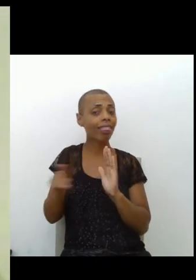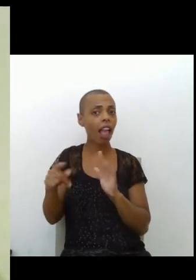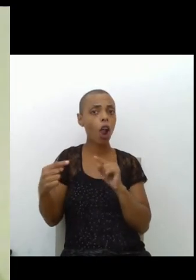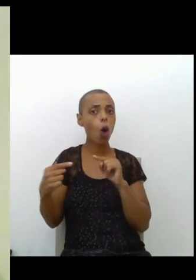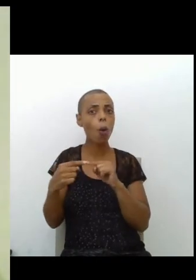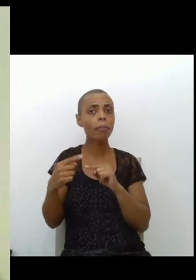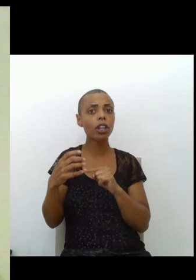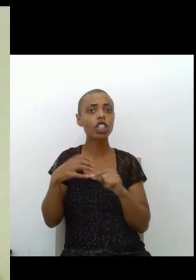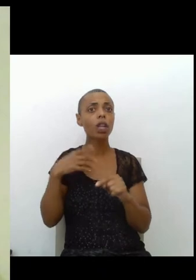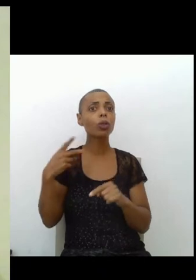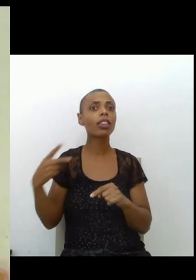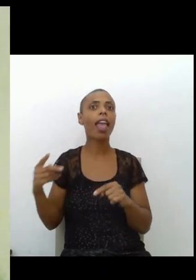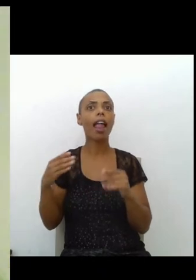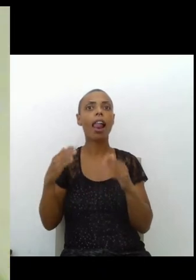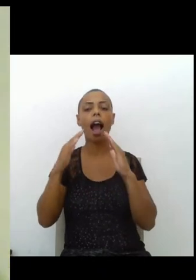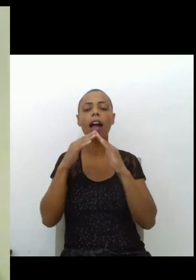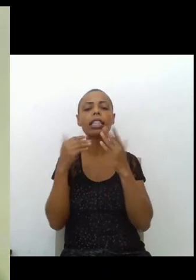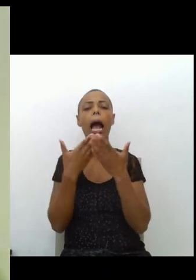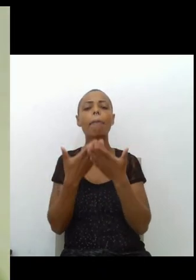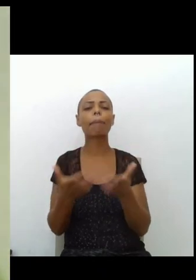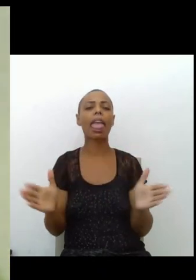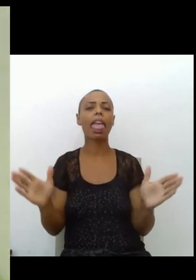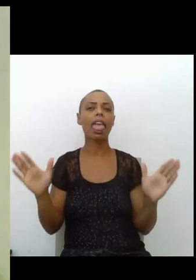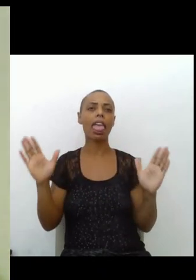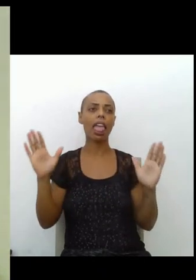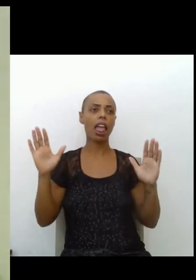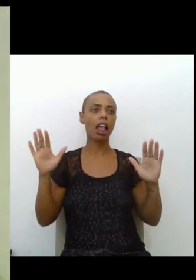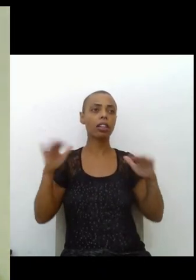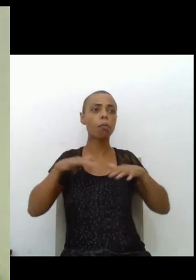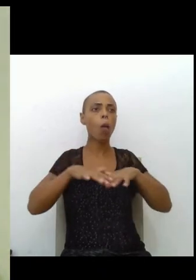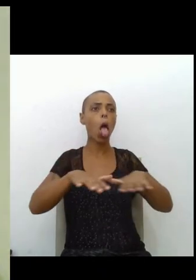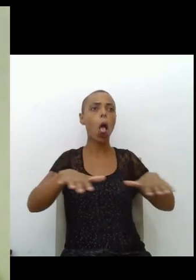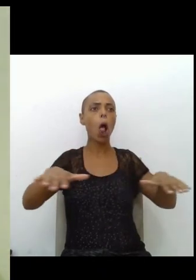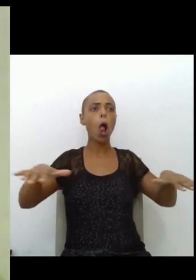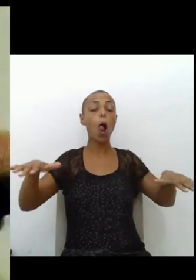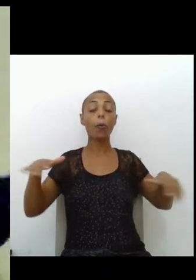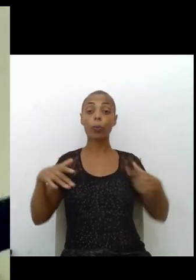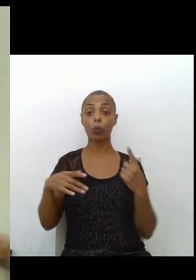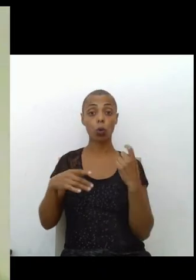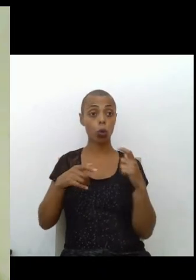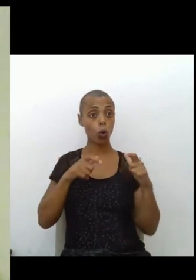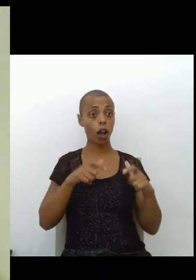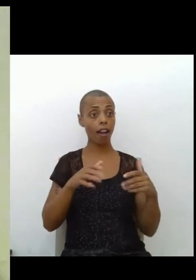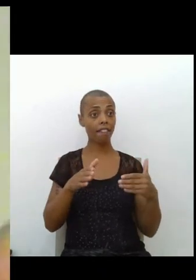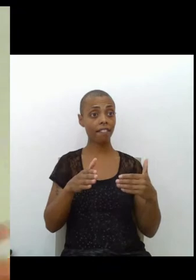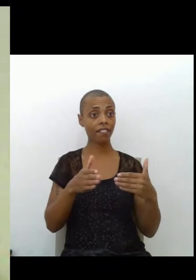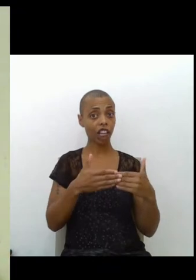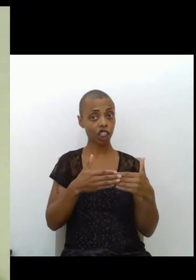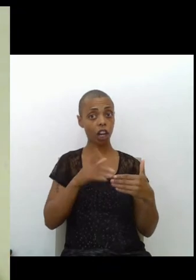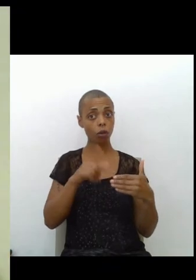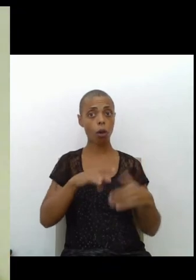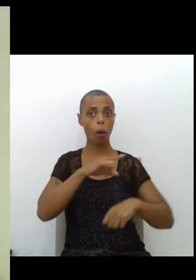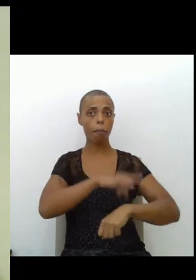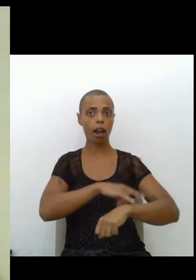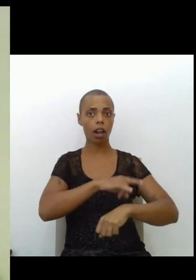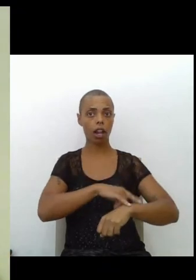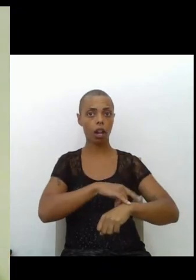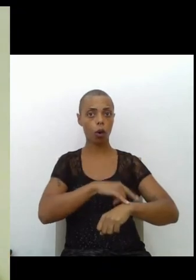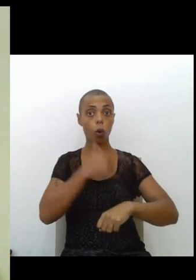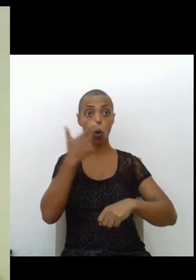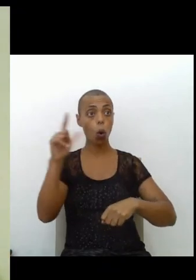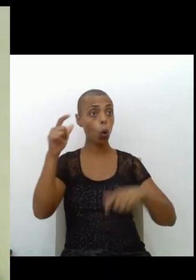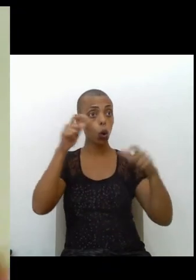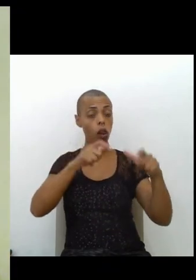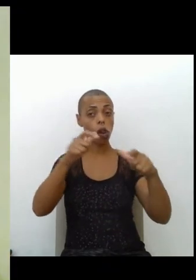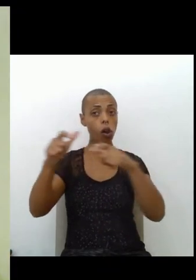only the the bathroom is the only closed room in this house the other the all walls are out